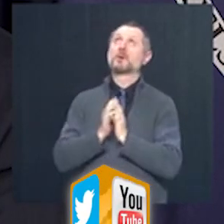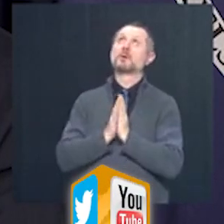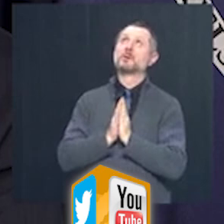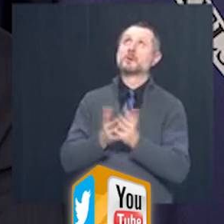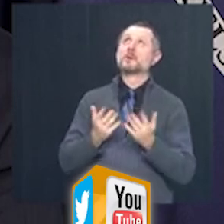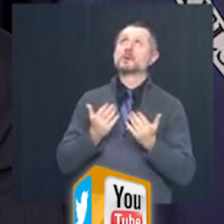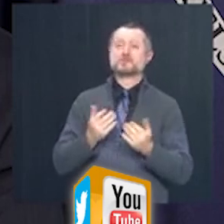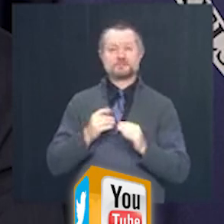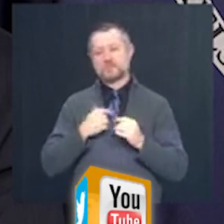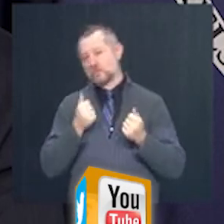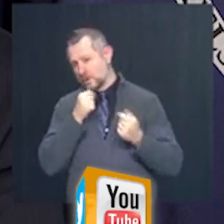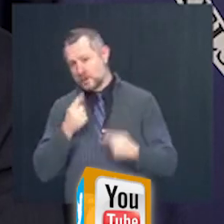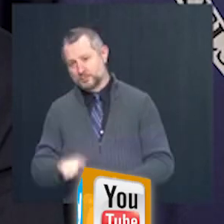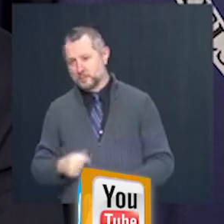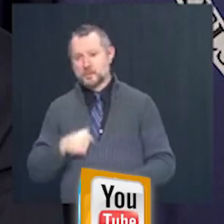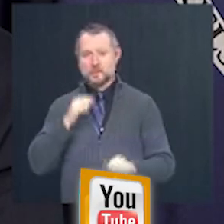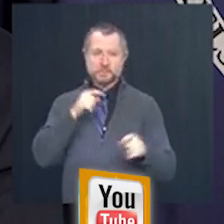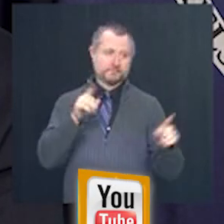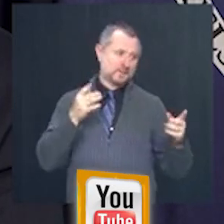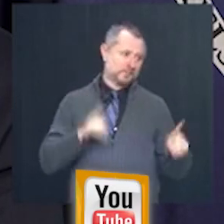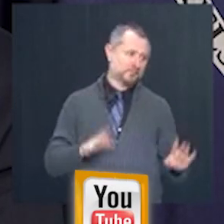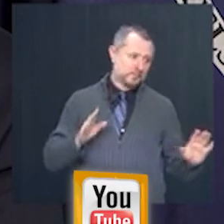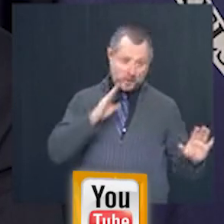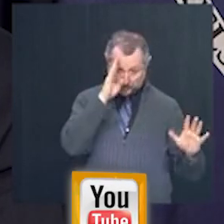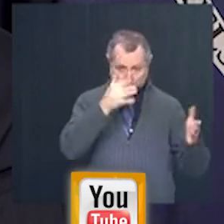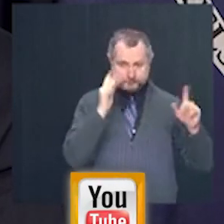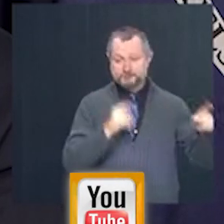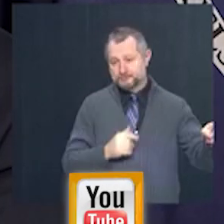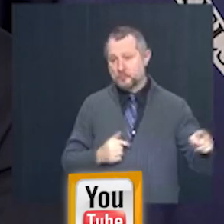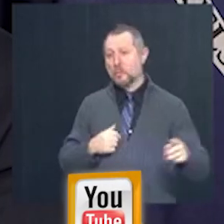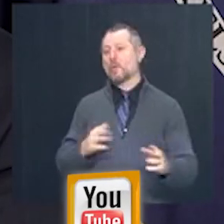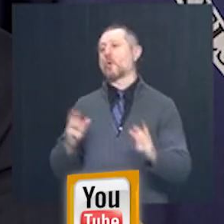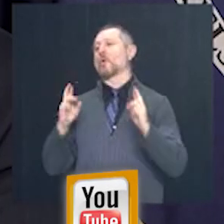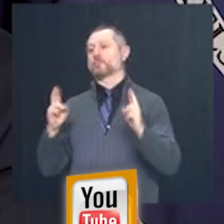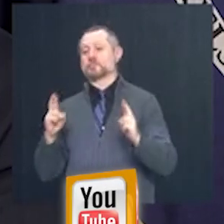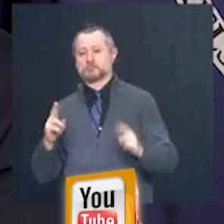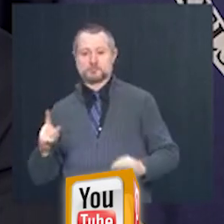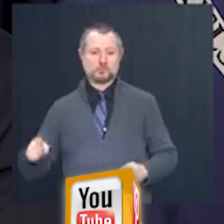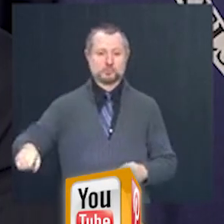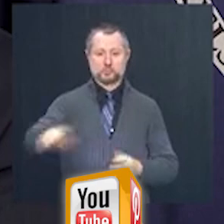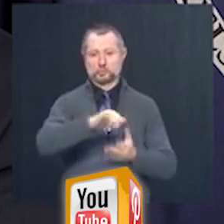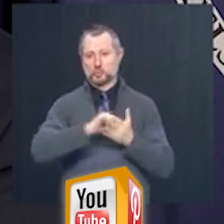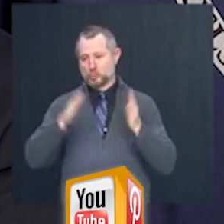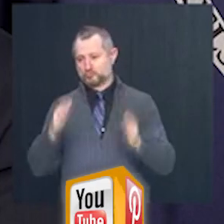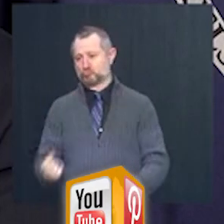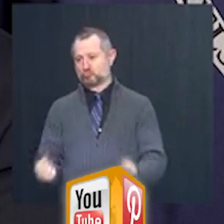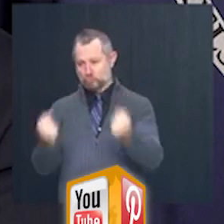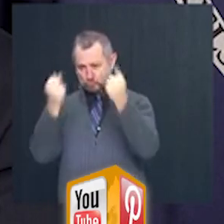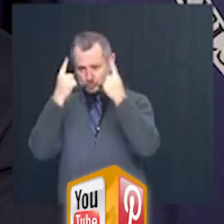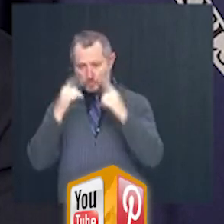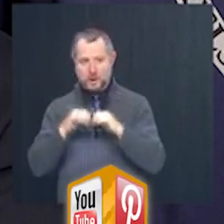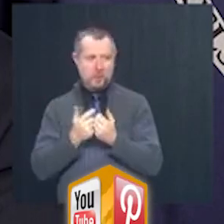hope no. I hope New Yorkers get it before we get there. I'm